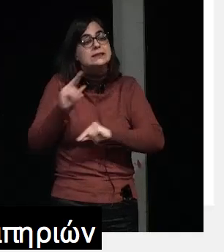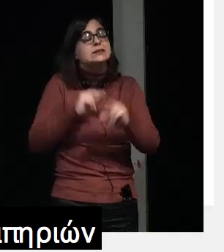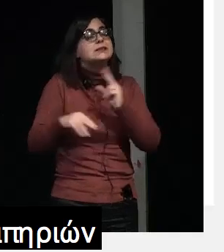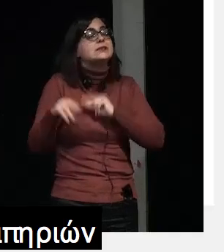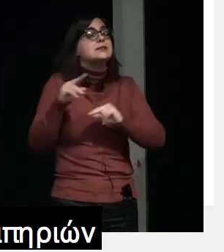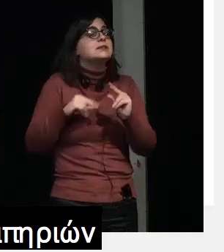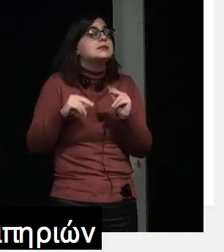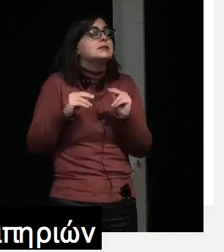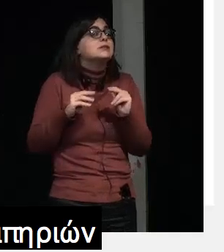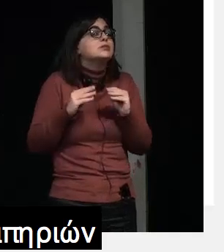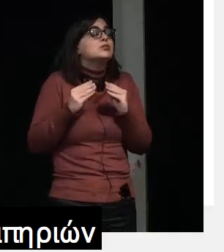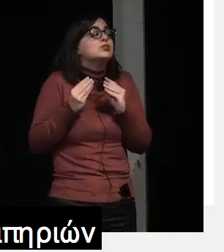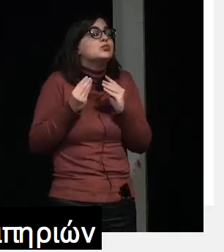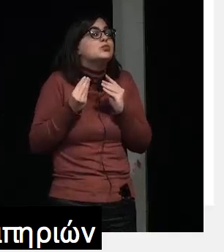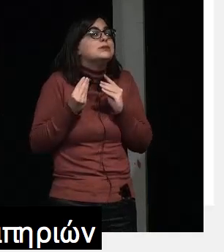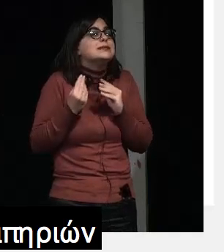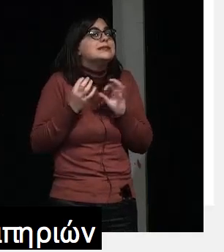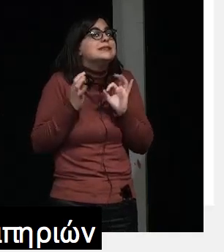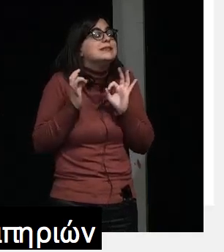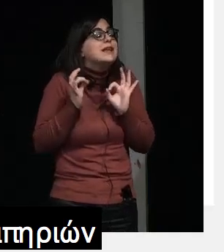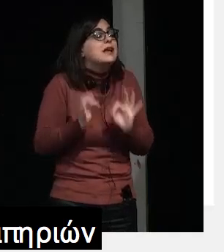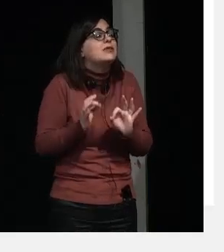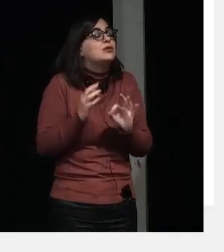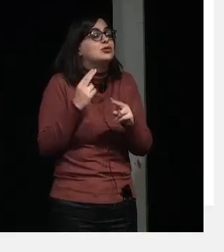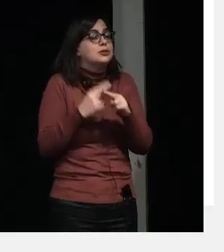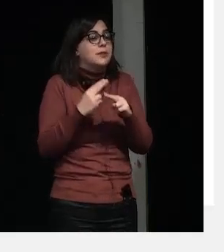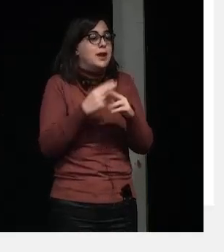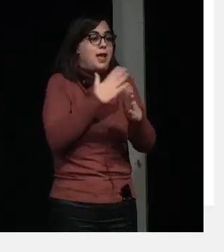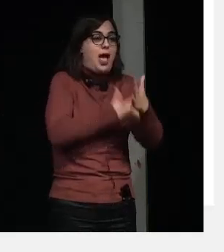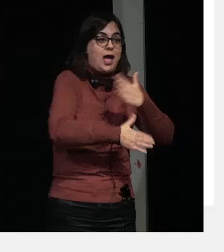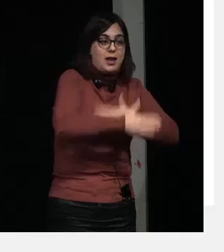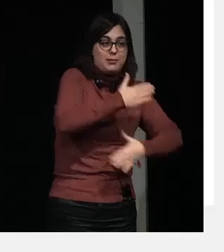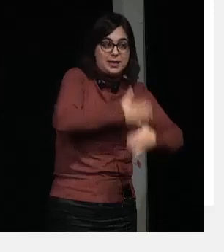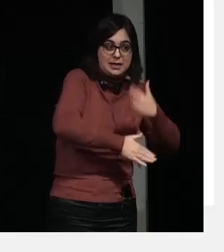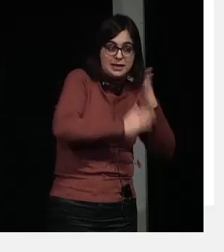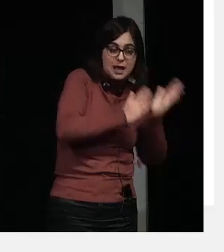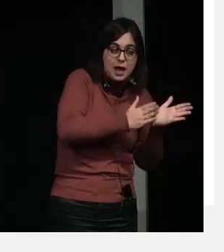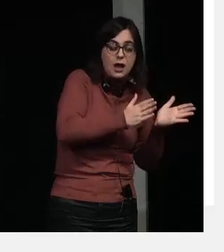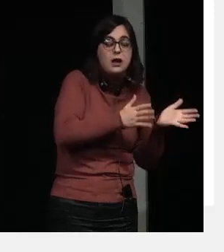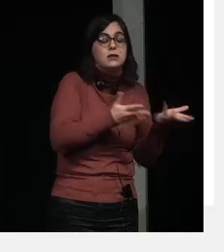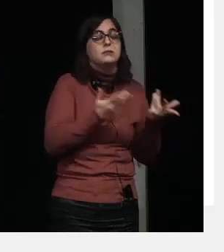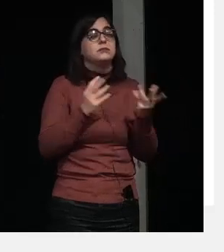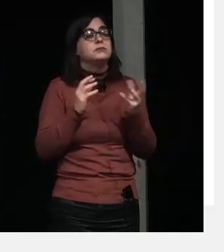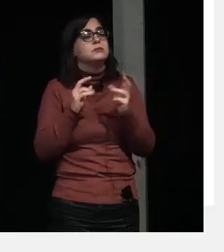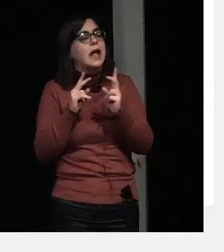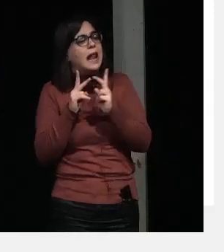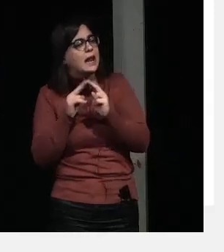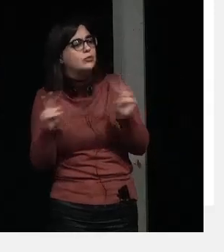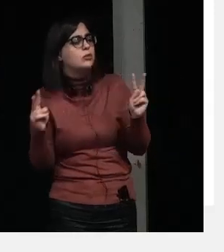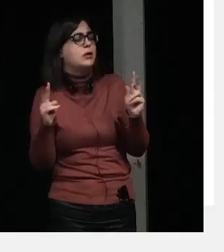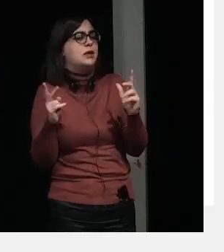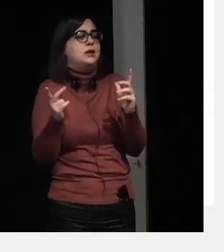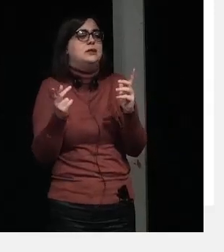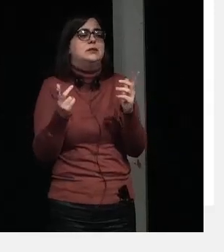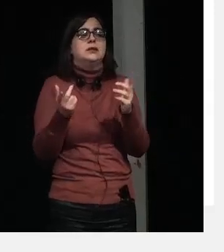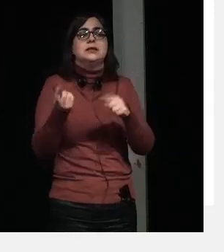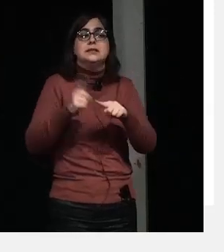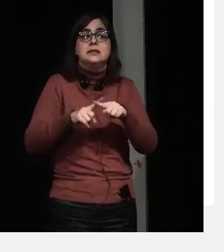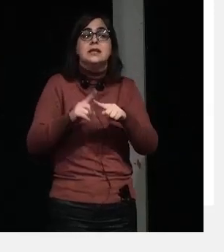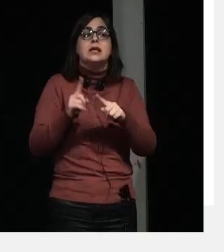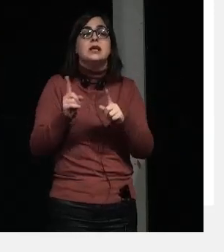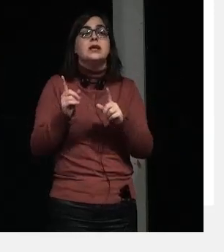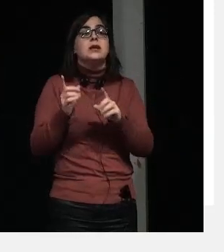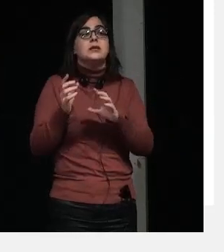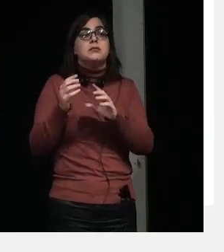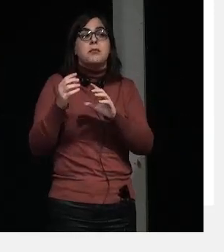what is this bigger spectrum of disability and these different ideas, and really